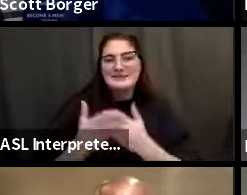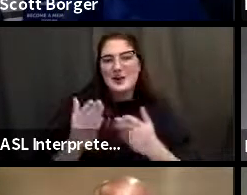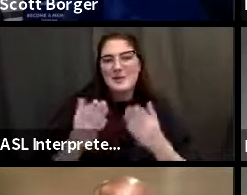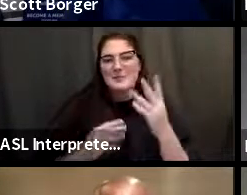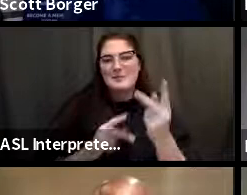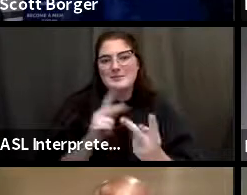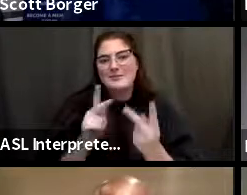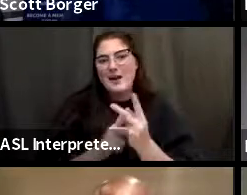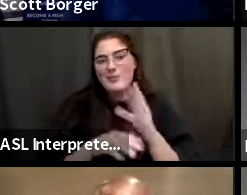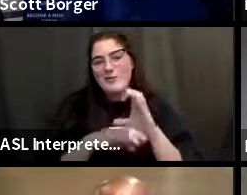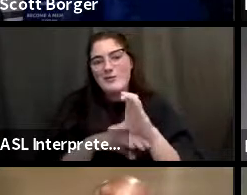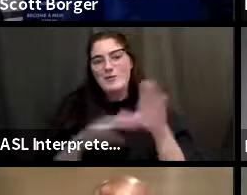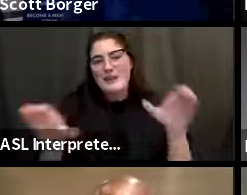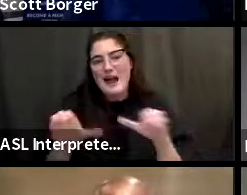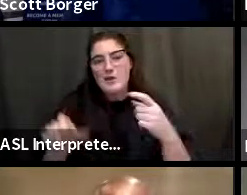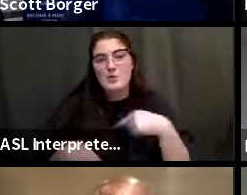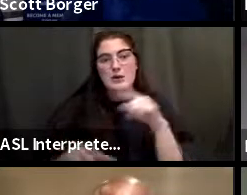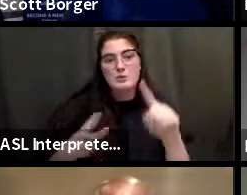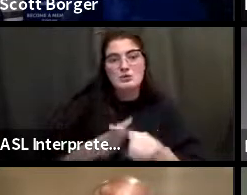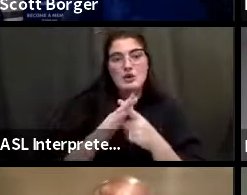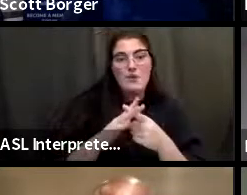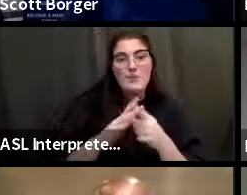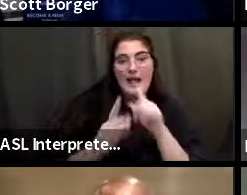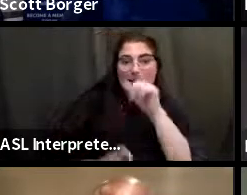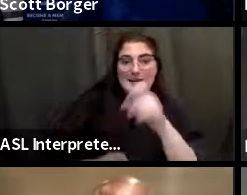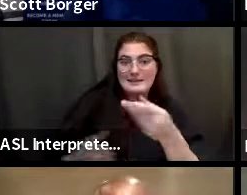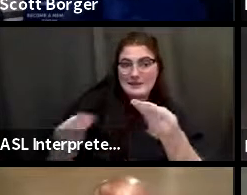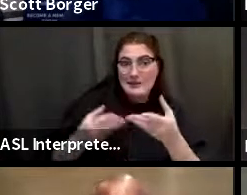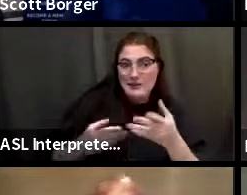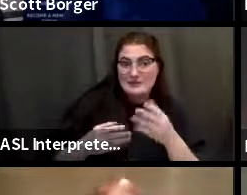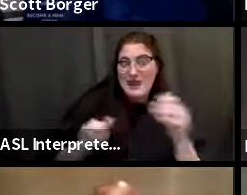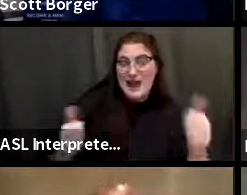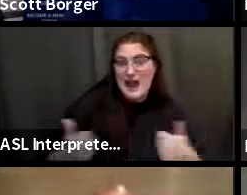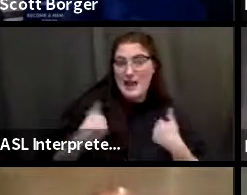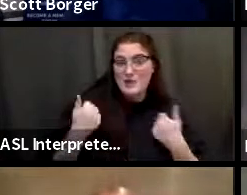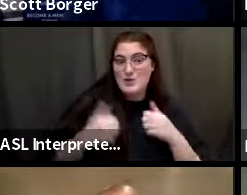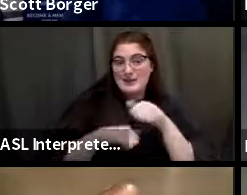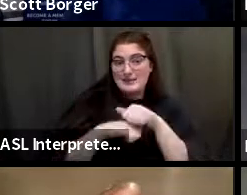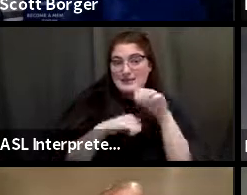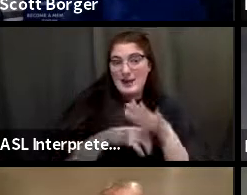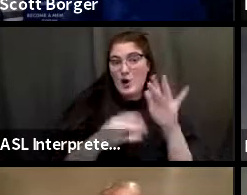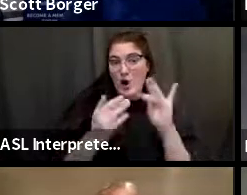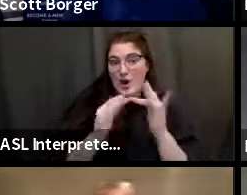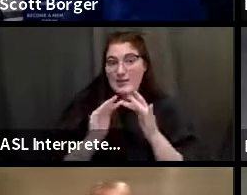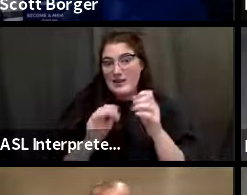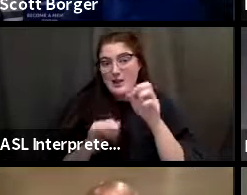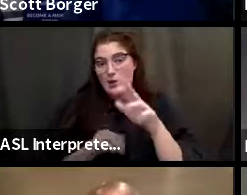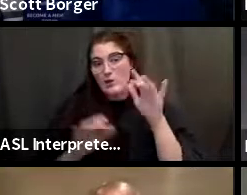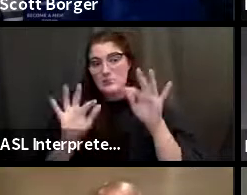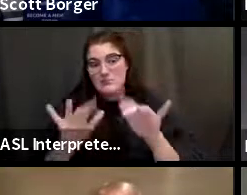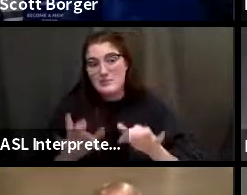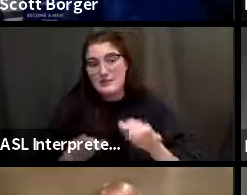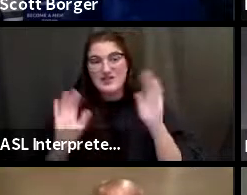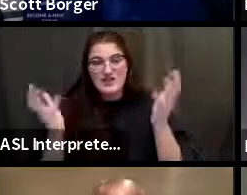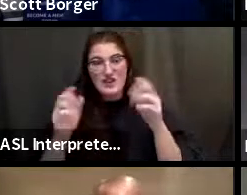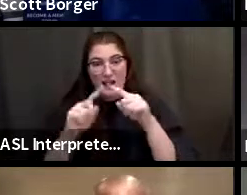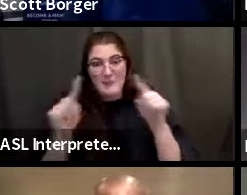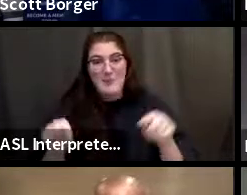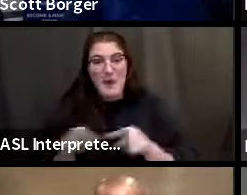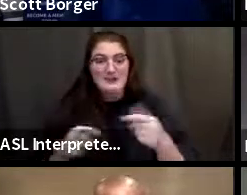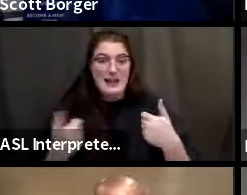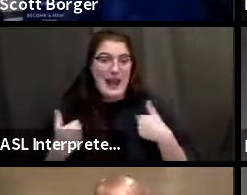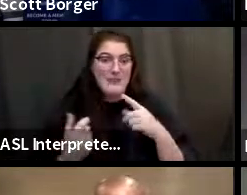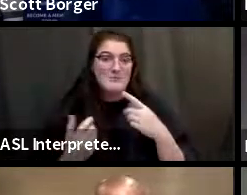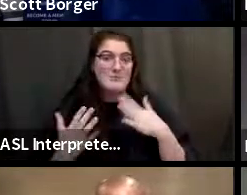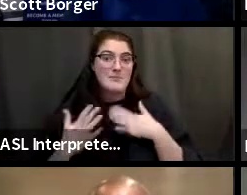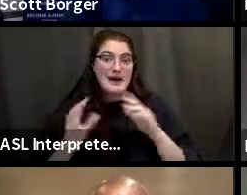start by asking for you to give us the address, submit it to us online, or you can drop in the chat and I can have one of my team members look into